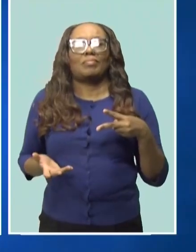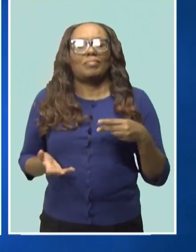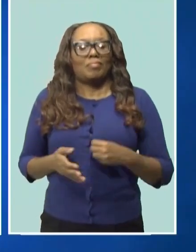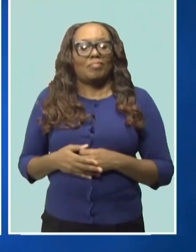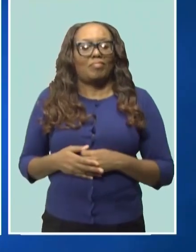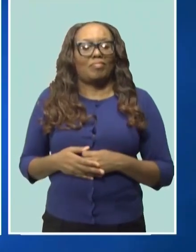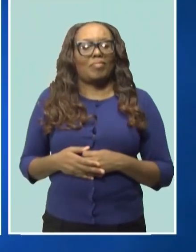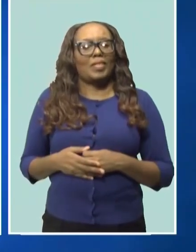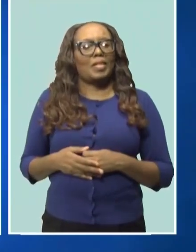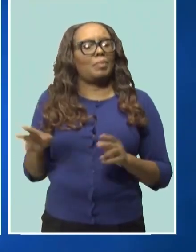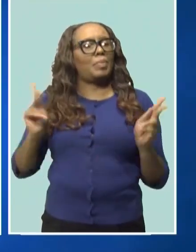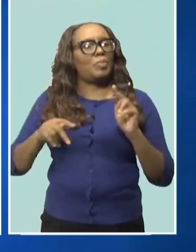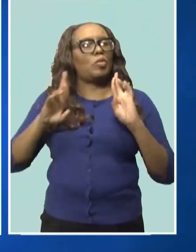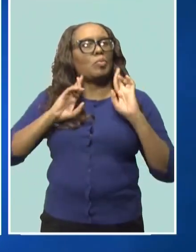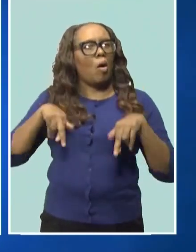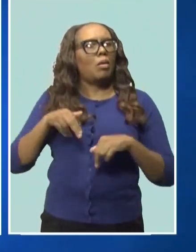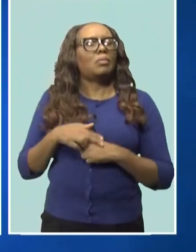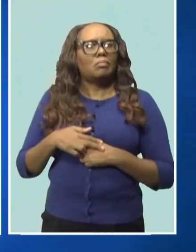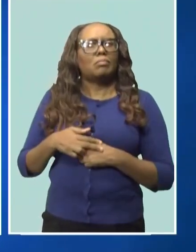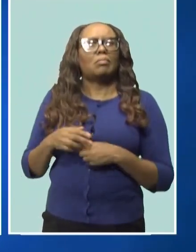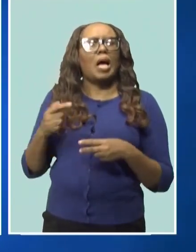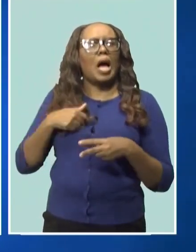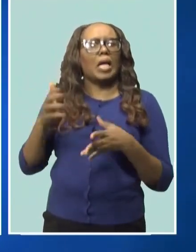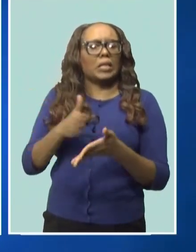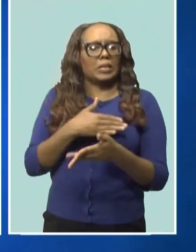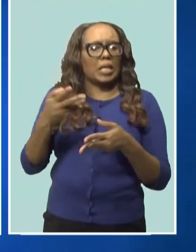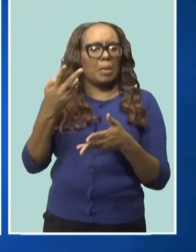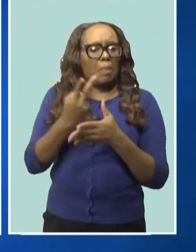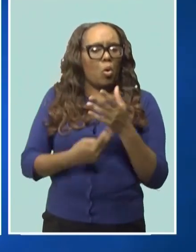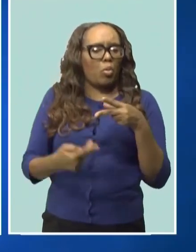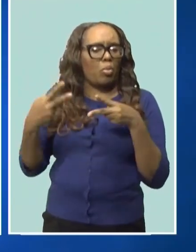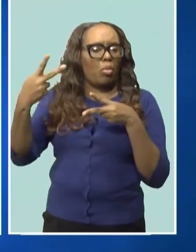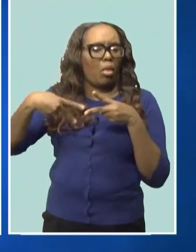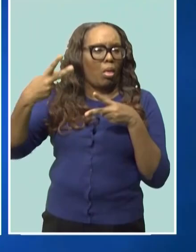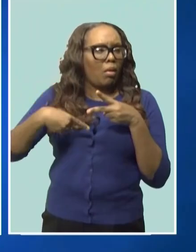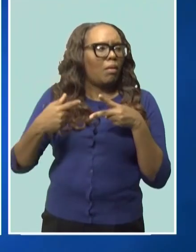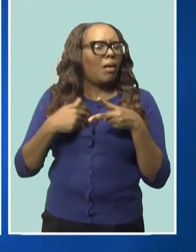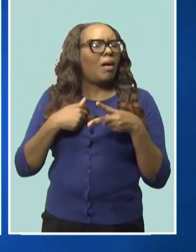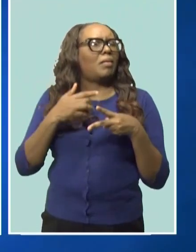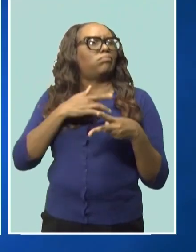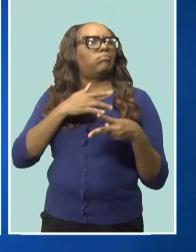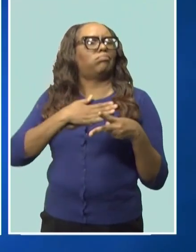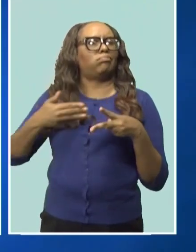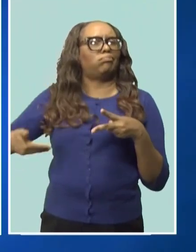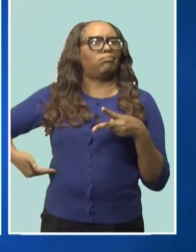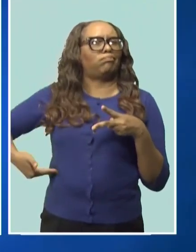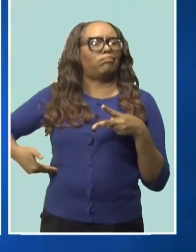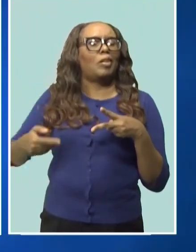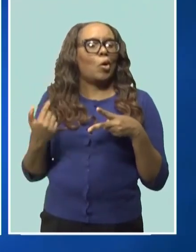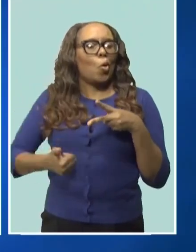response will tell me what to say. In my heart, I kind of know where to go though, because